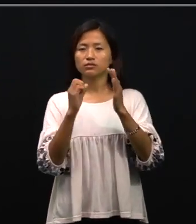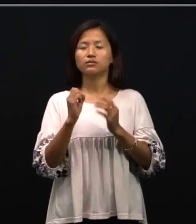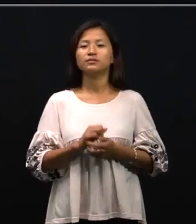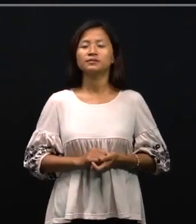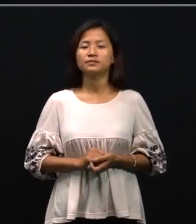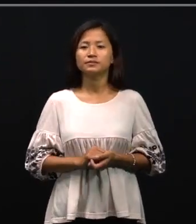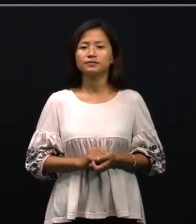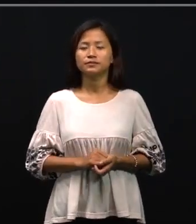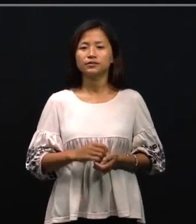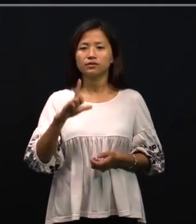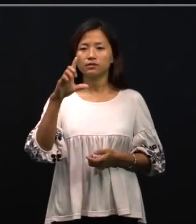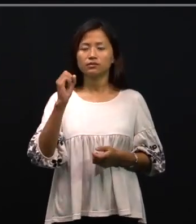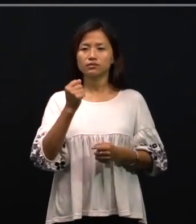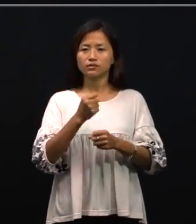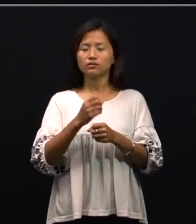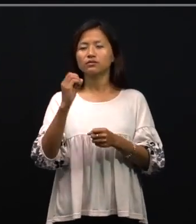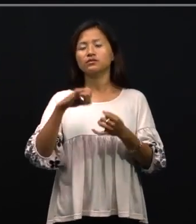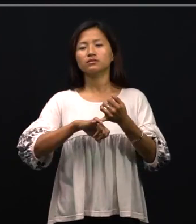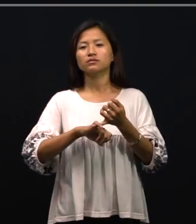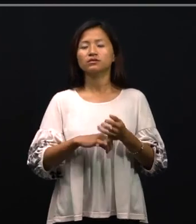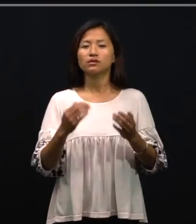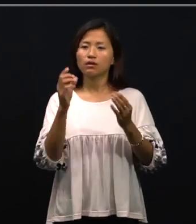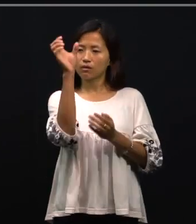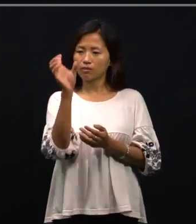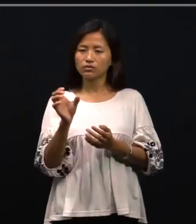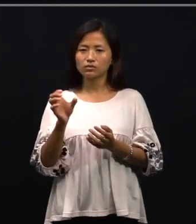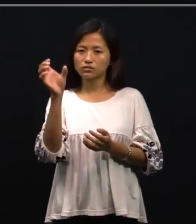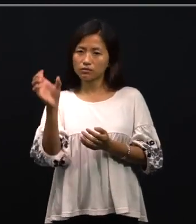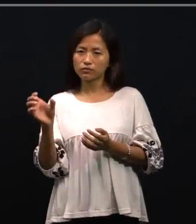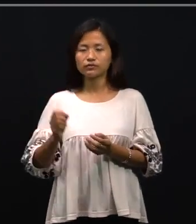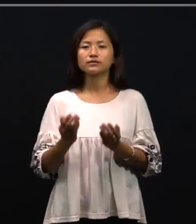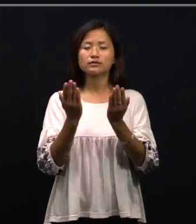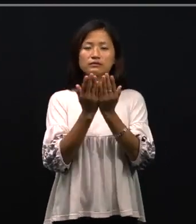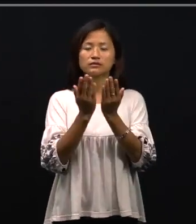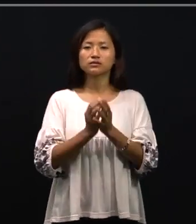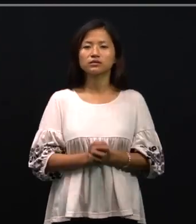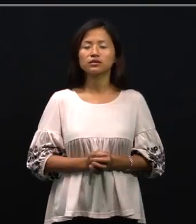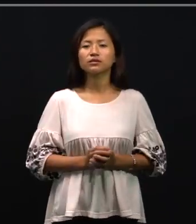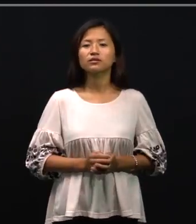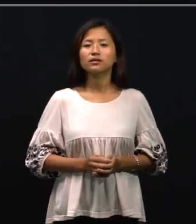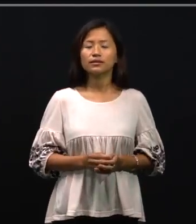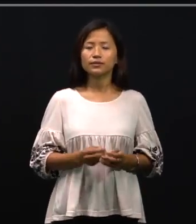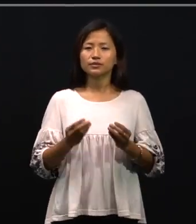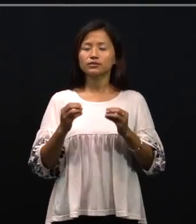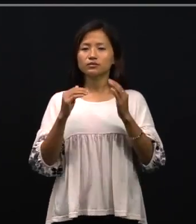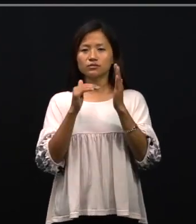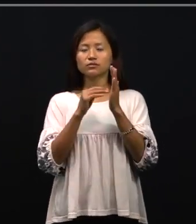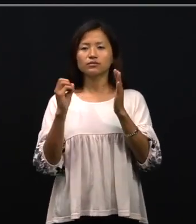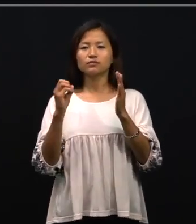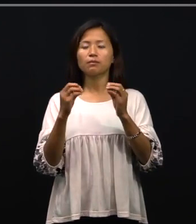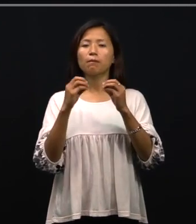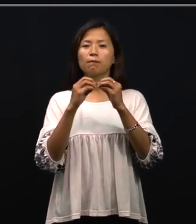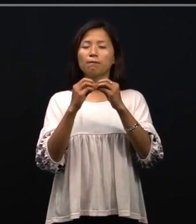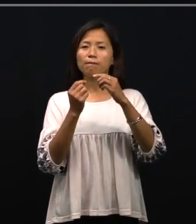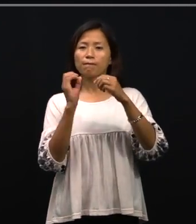animal, and logos means course of study. So botany deals with the study of plants, and zoology deals with the study